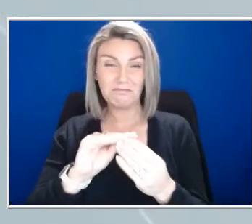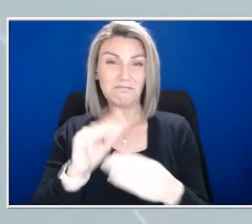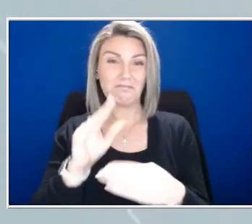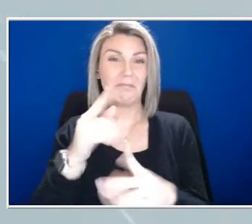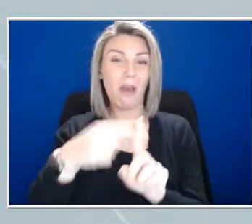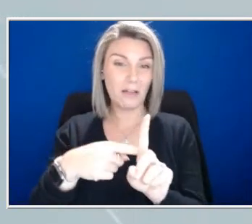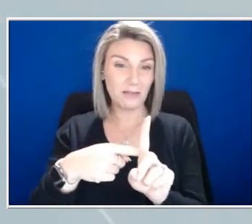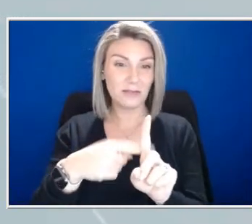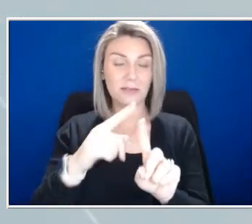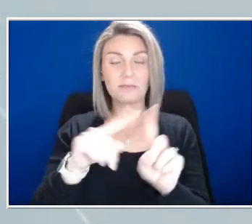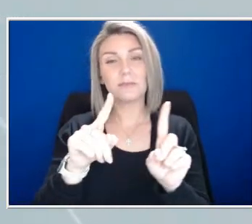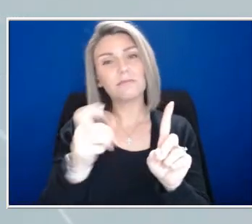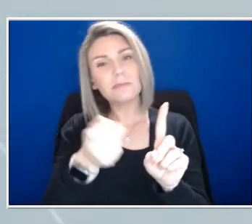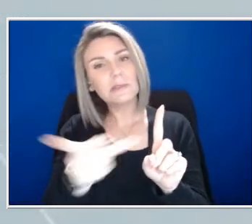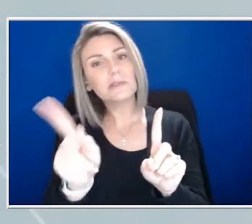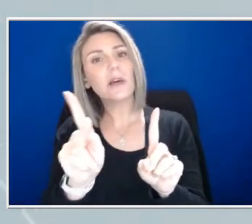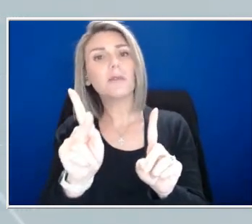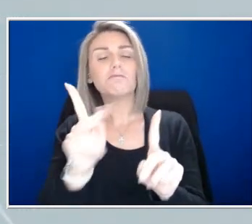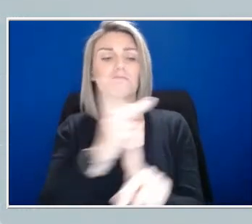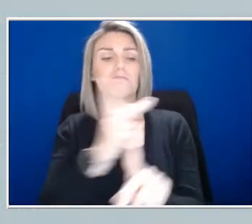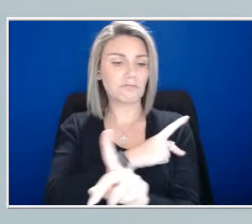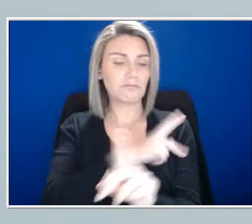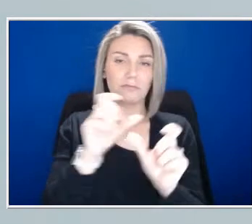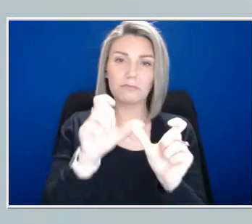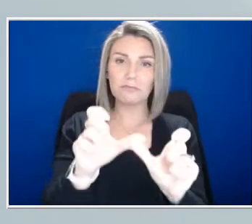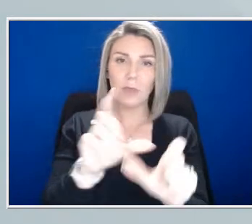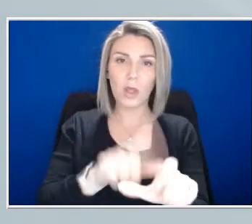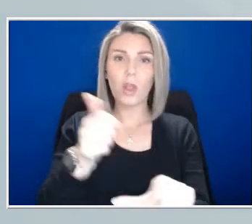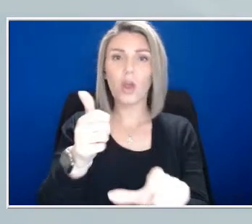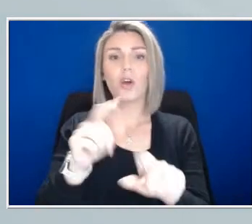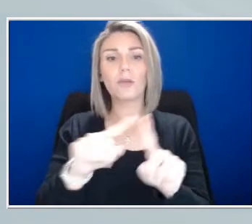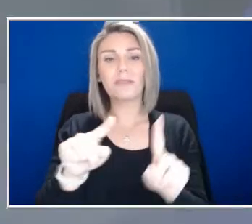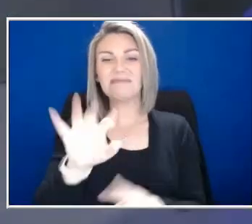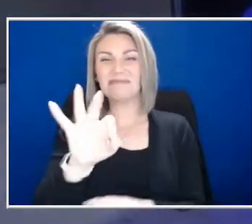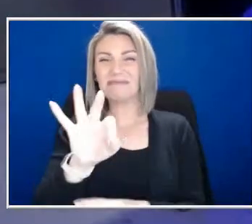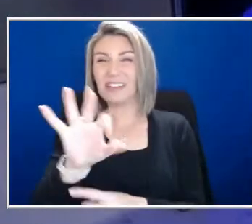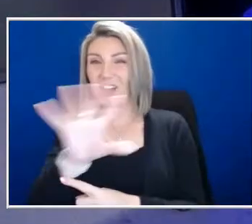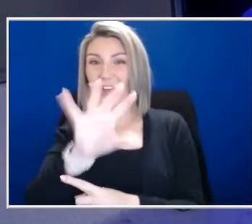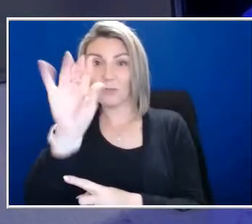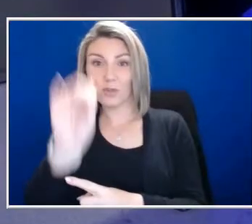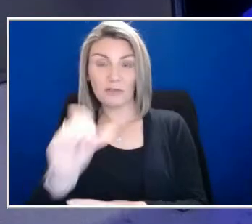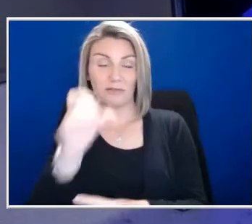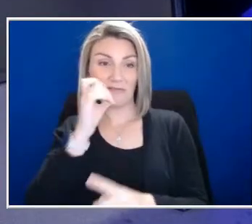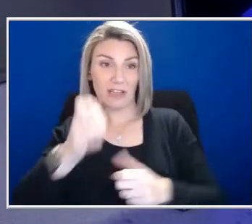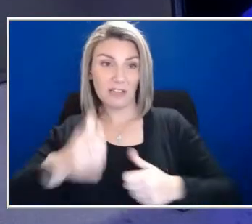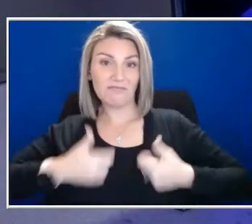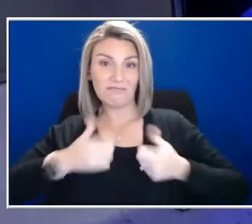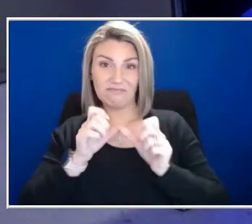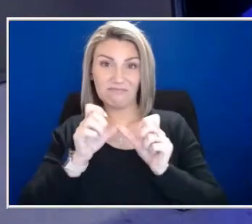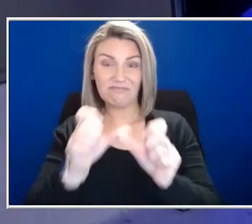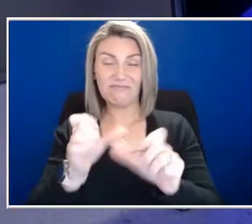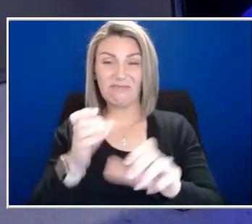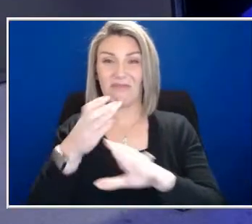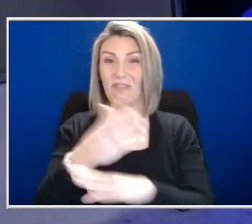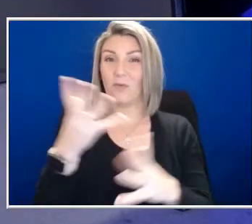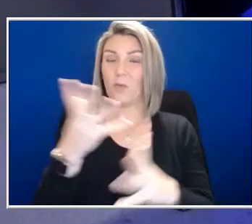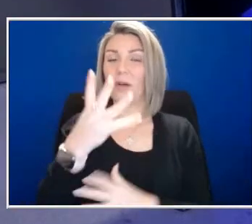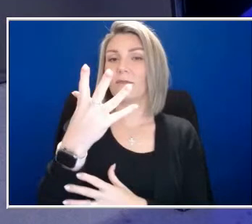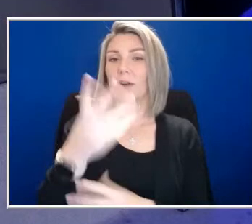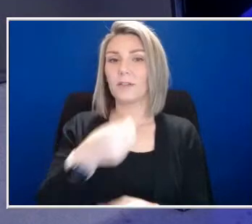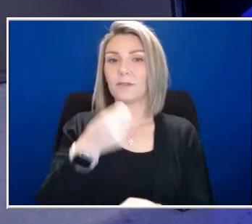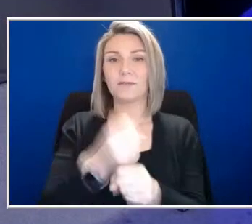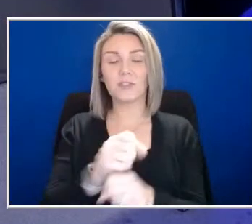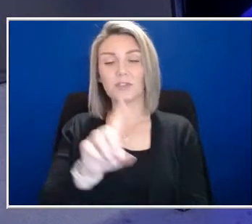around 93% do not survive past 5 years. Dr. Doug Burton is joining us here in our studio today. He was diagnosed